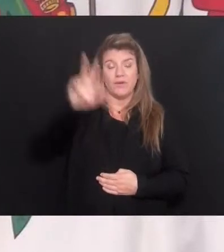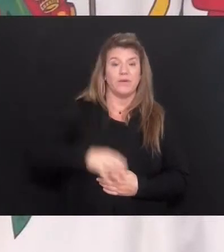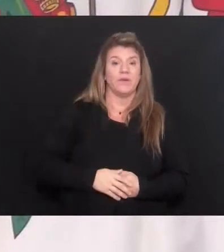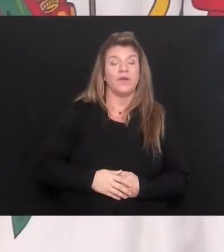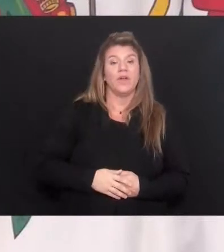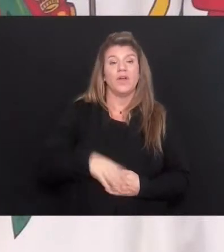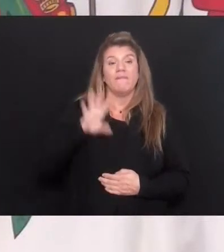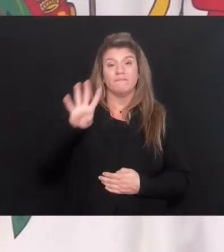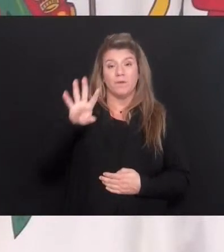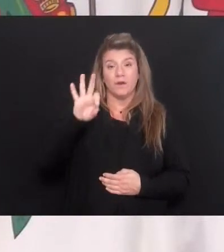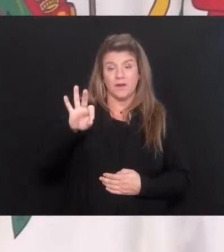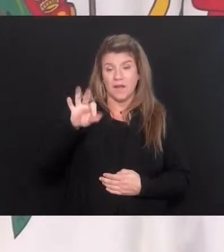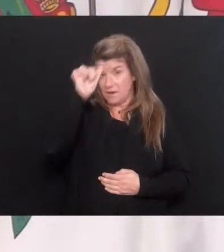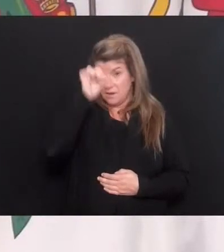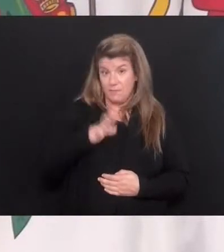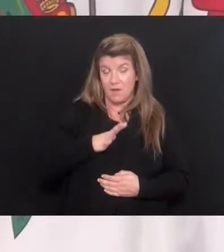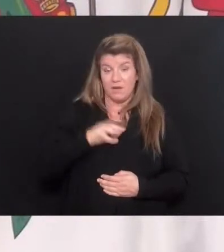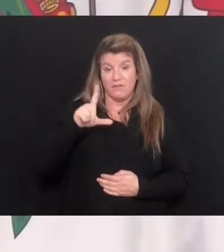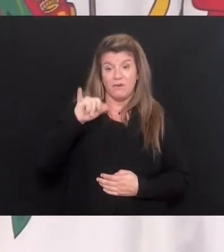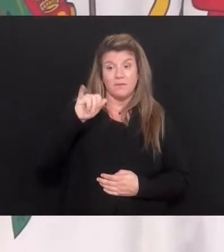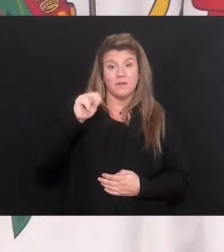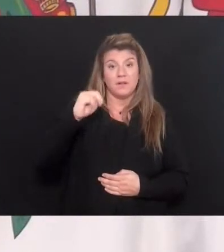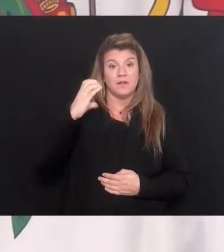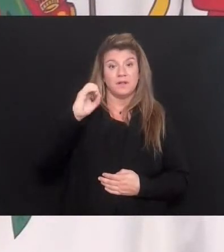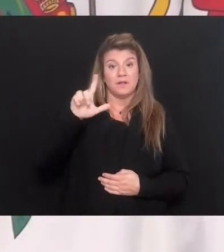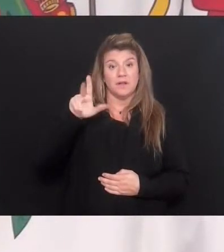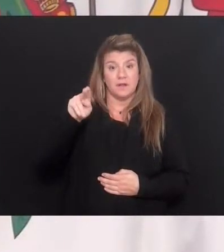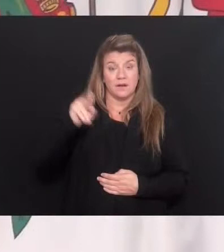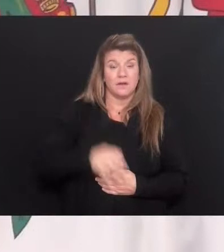a 49-year-old male from Lincoln County.